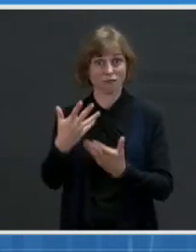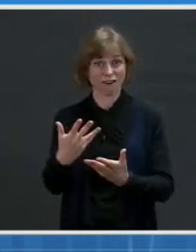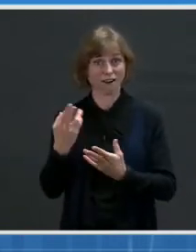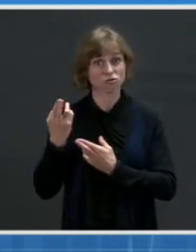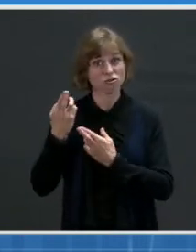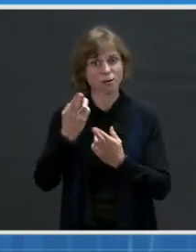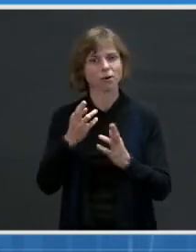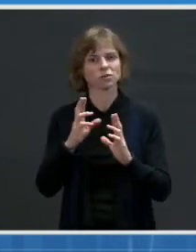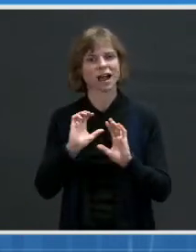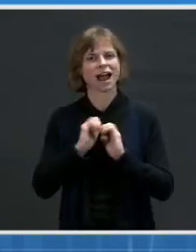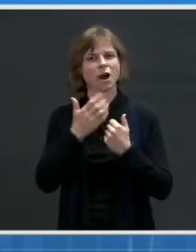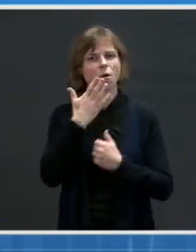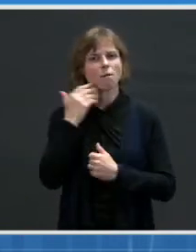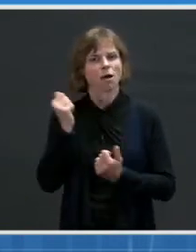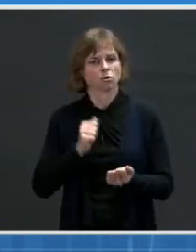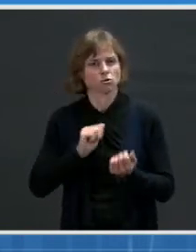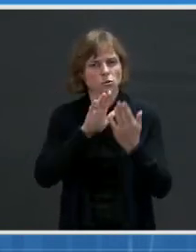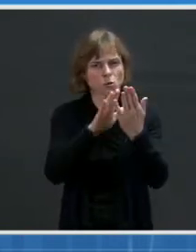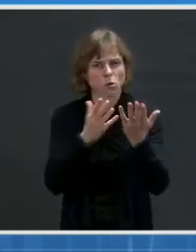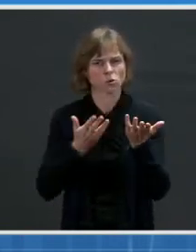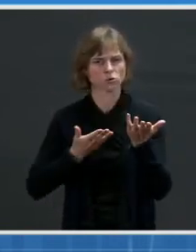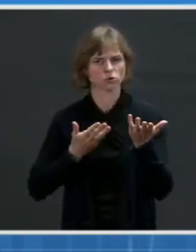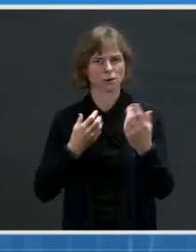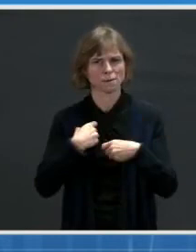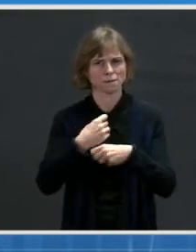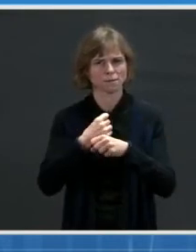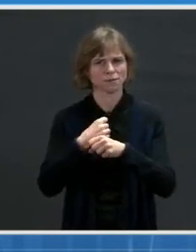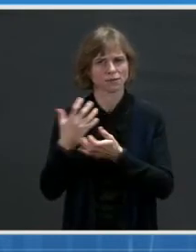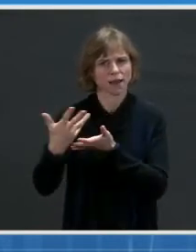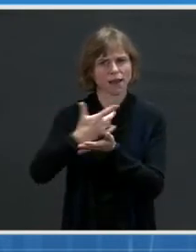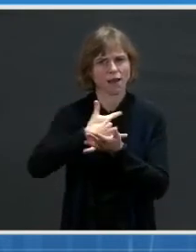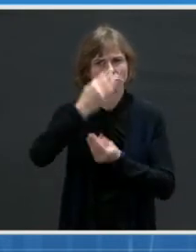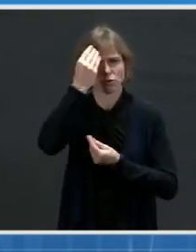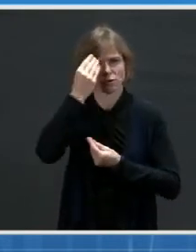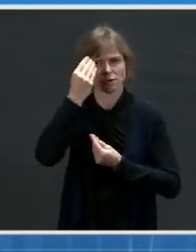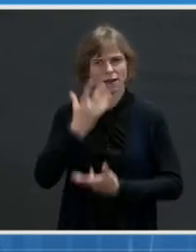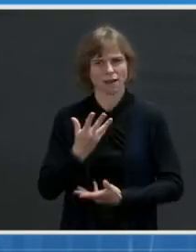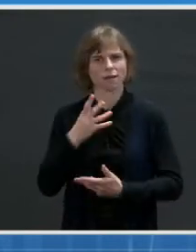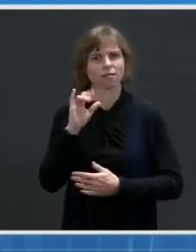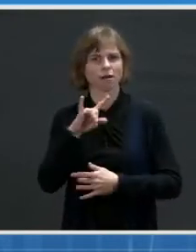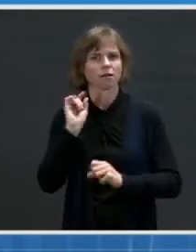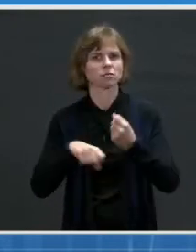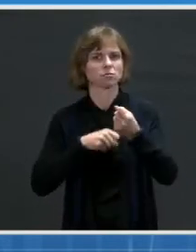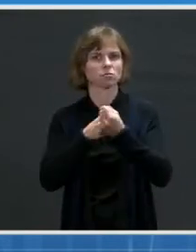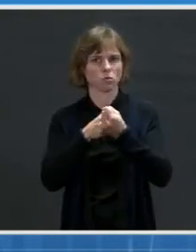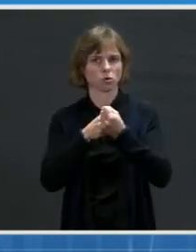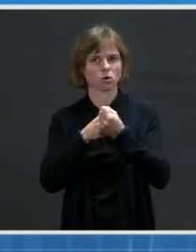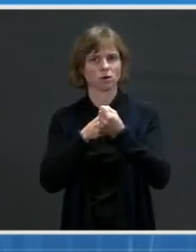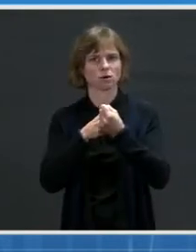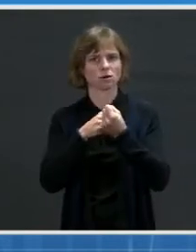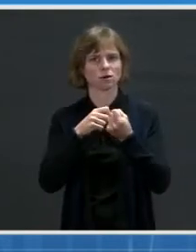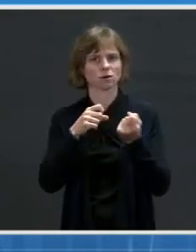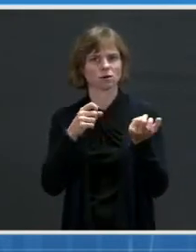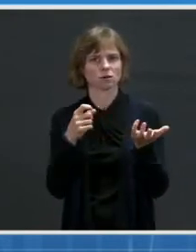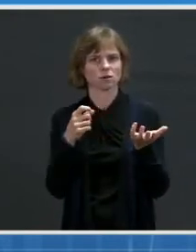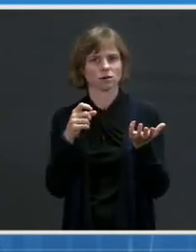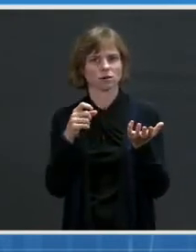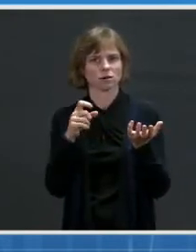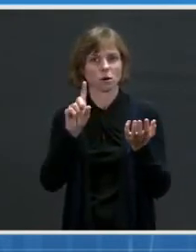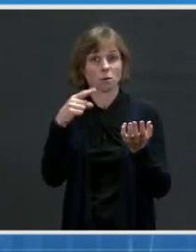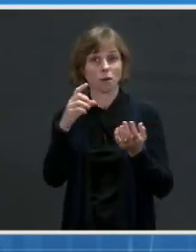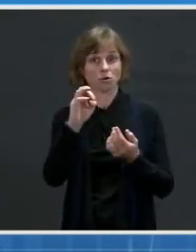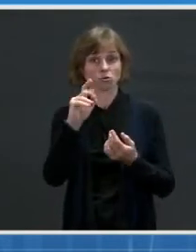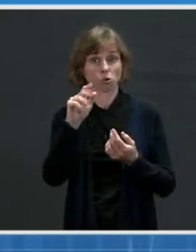efficient approaches, how to generate data that potentially could support an EUA for monoclonal